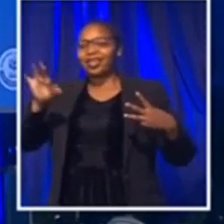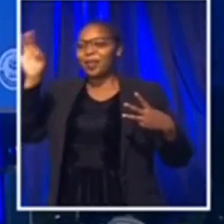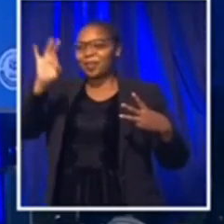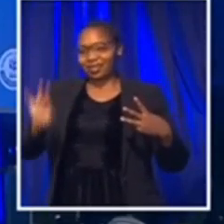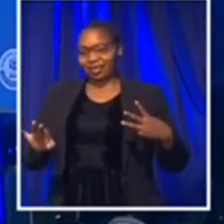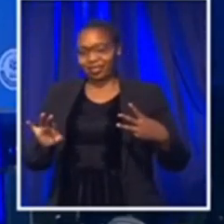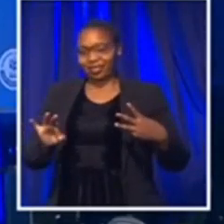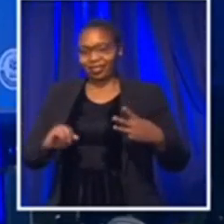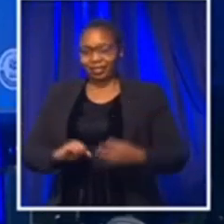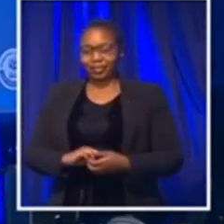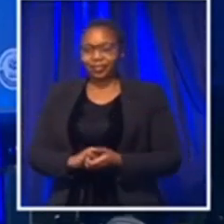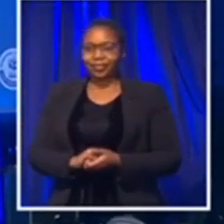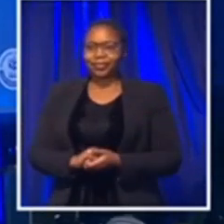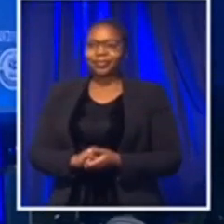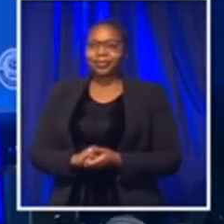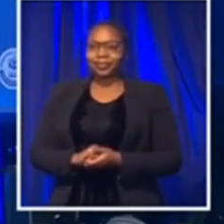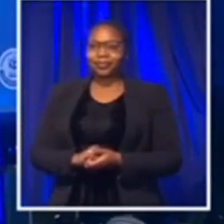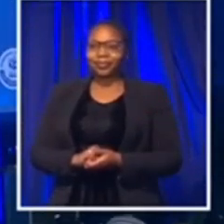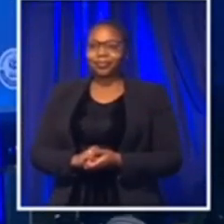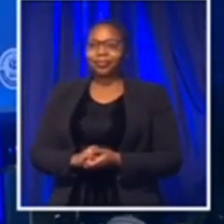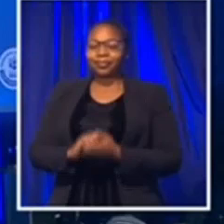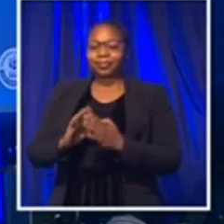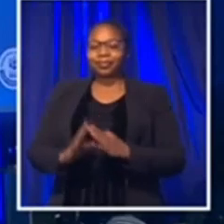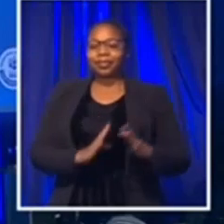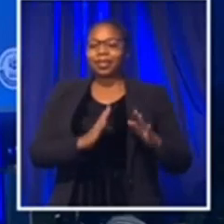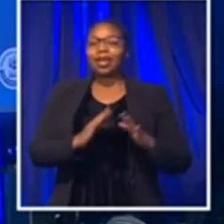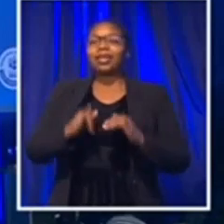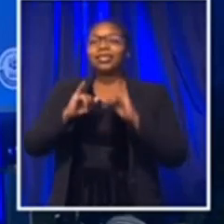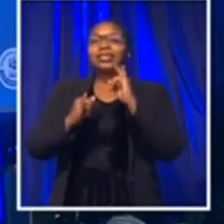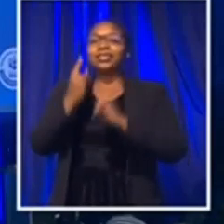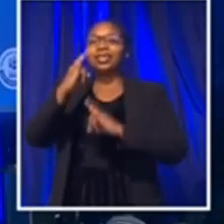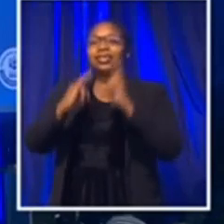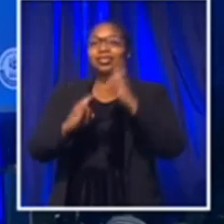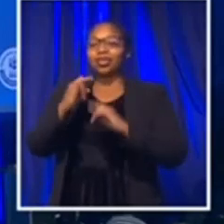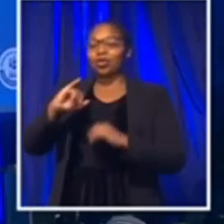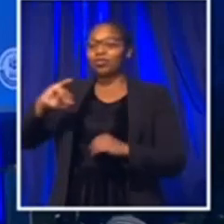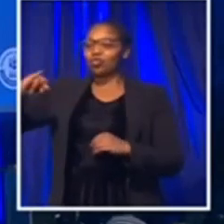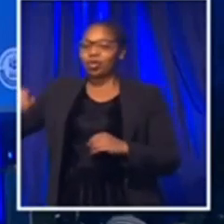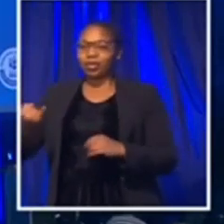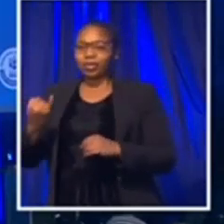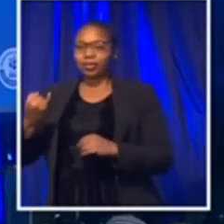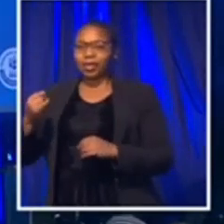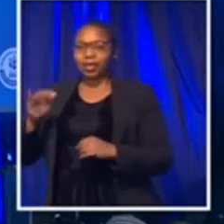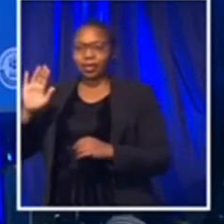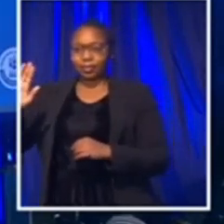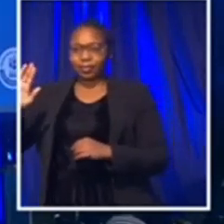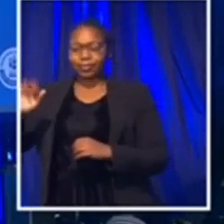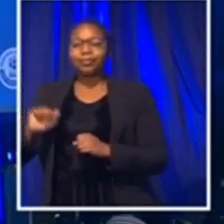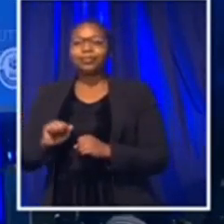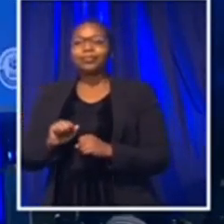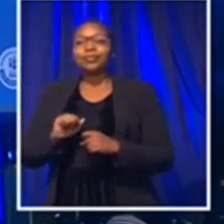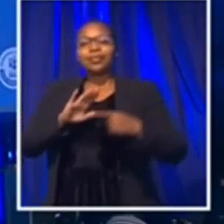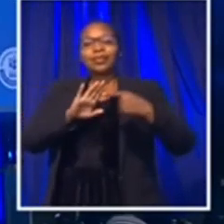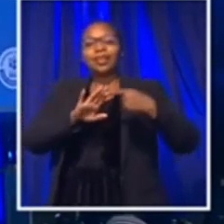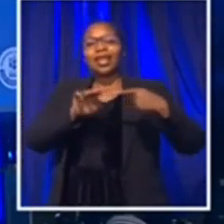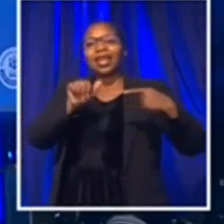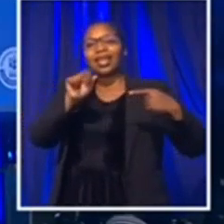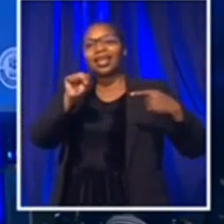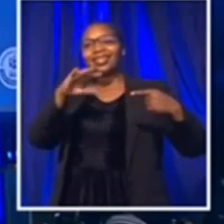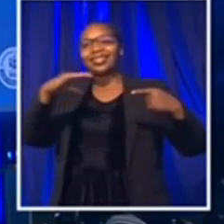48%. And in the city of Johannesburg, the ANC